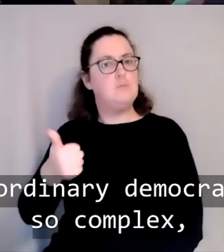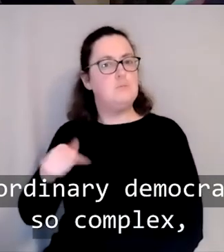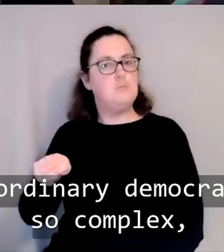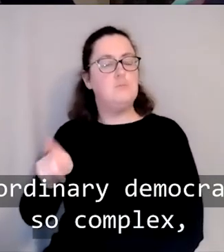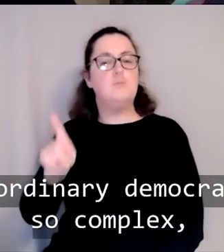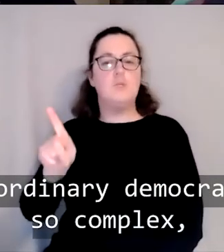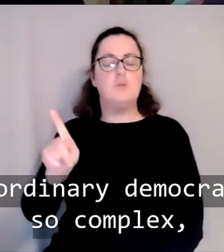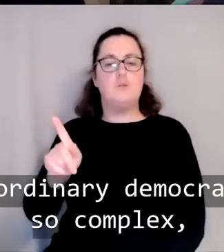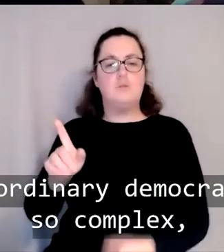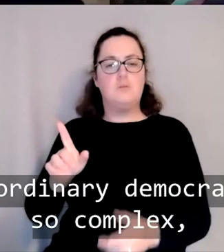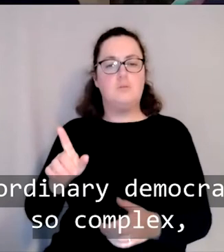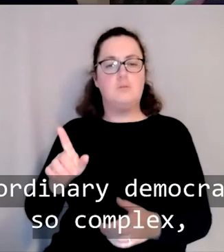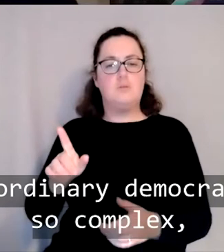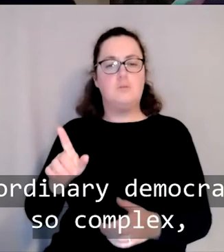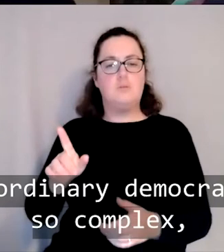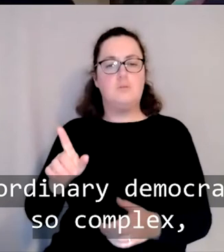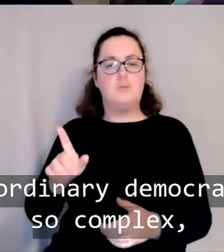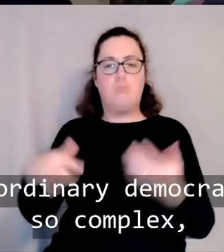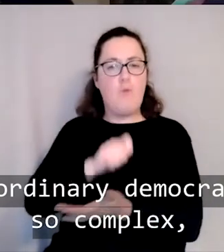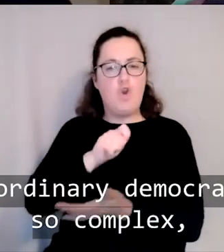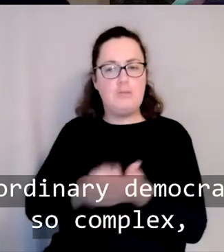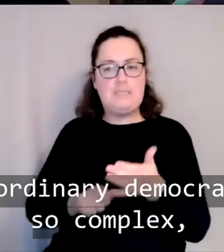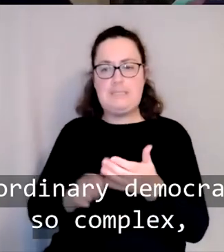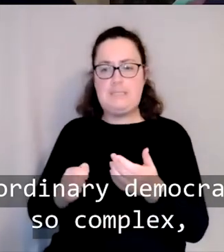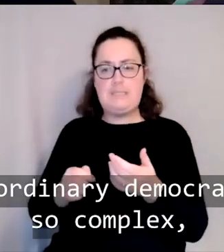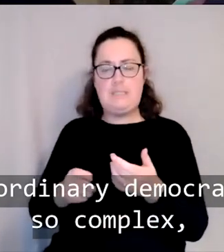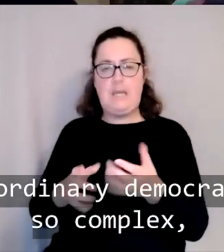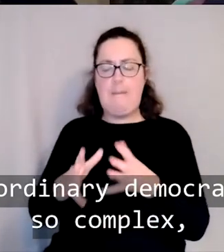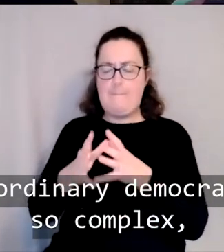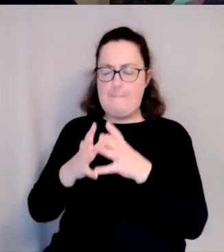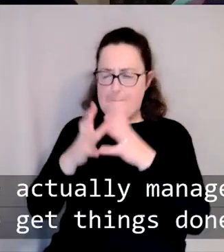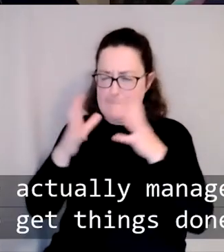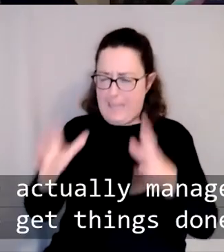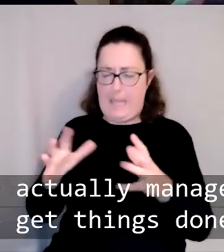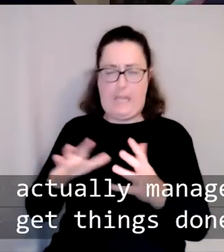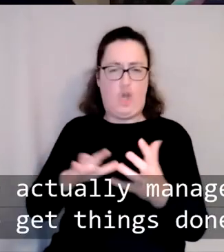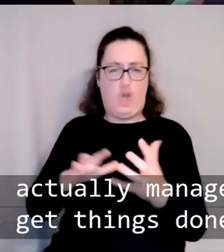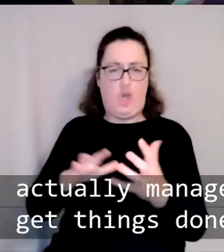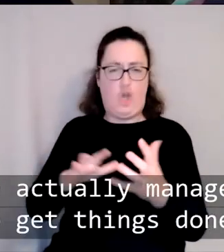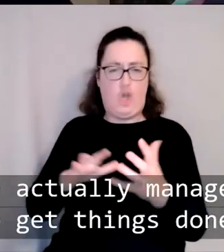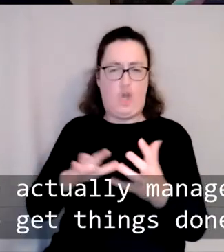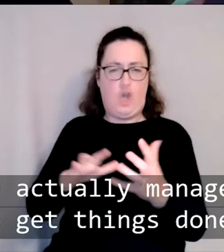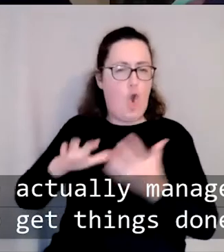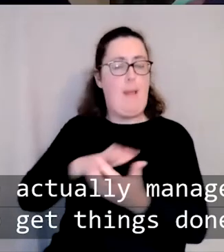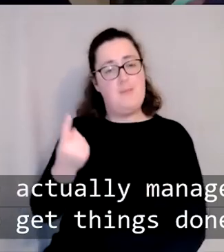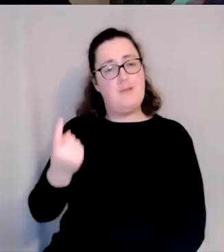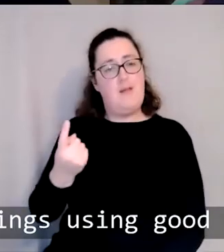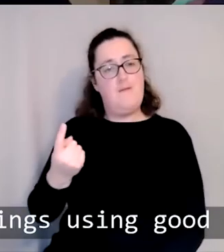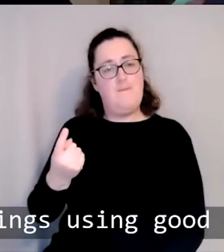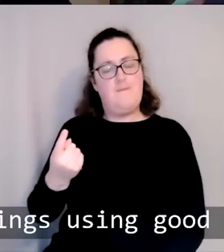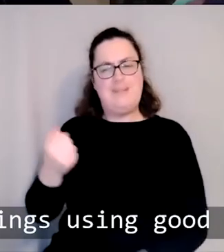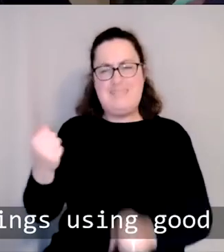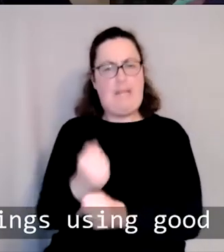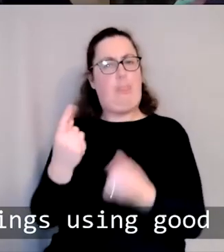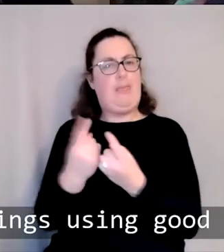that extraordinary democracy, so big, so complex, he actually managed to get things done,